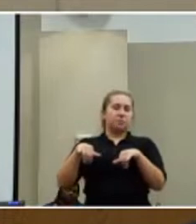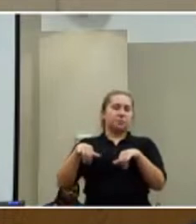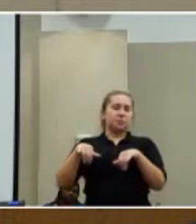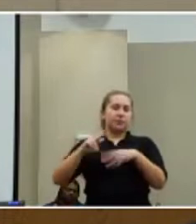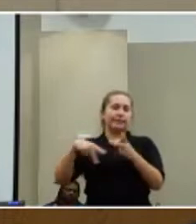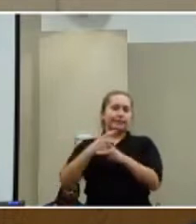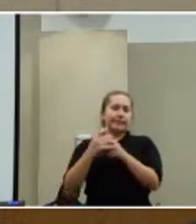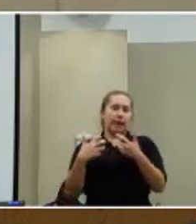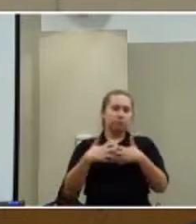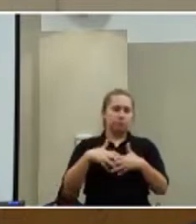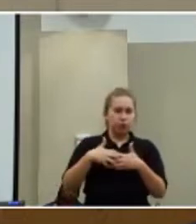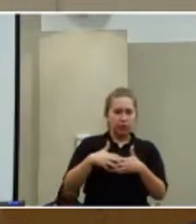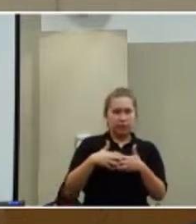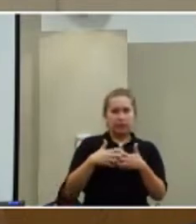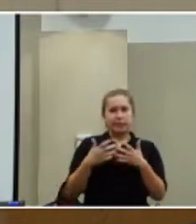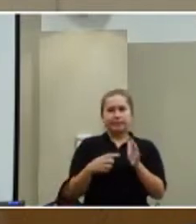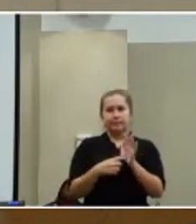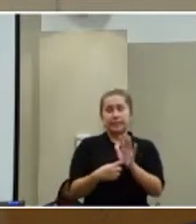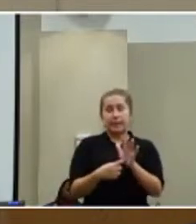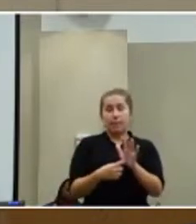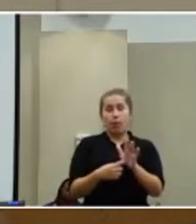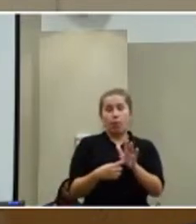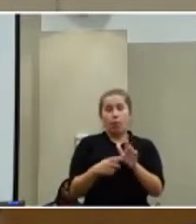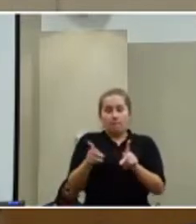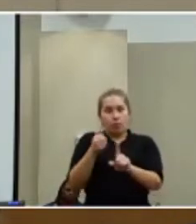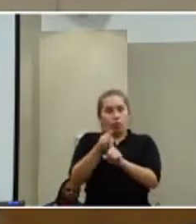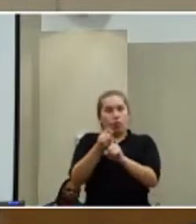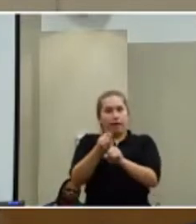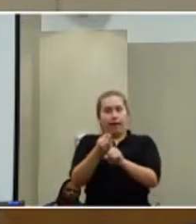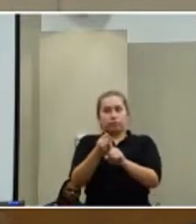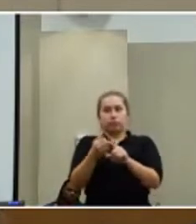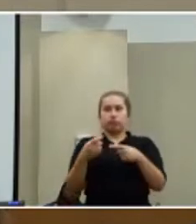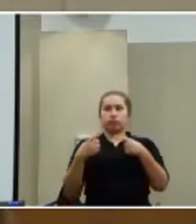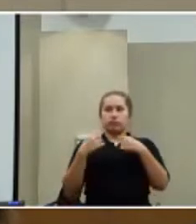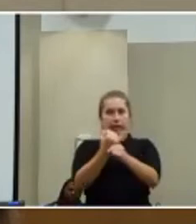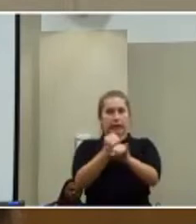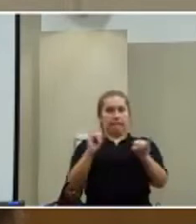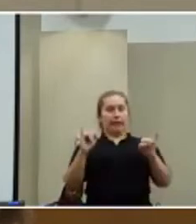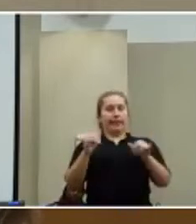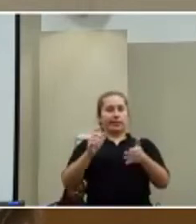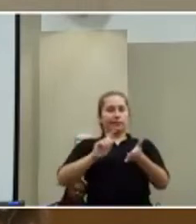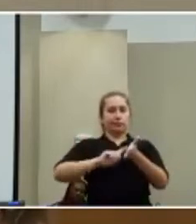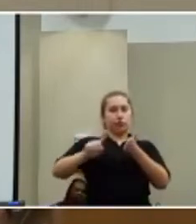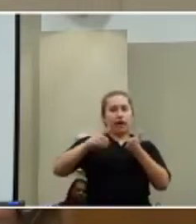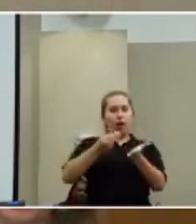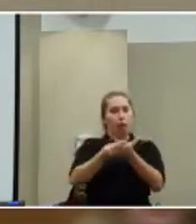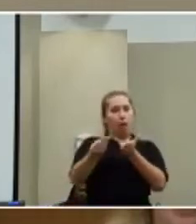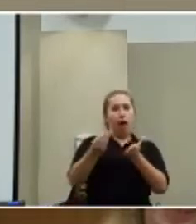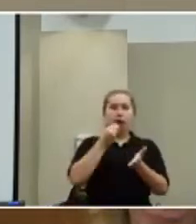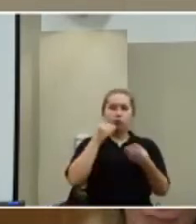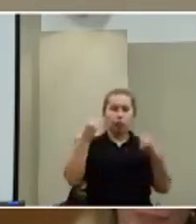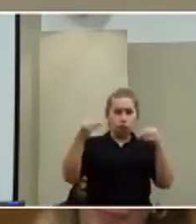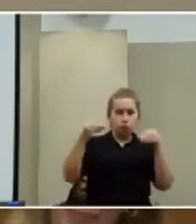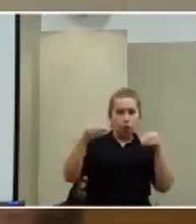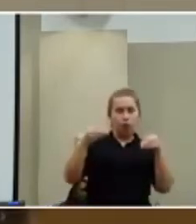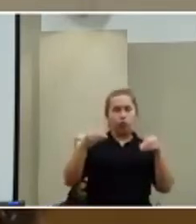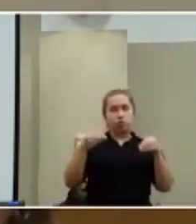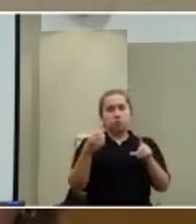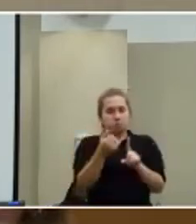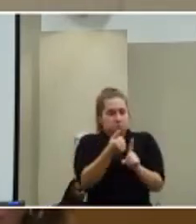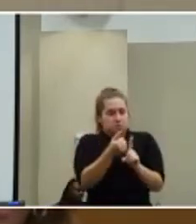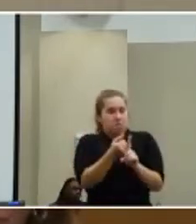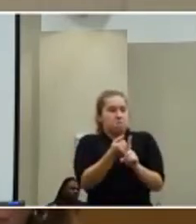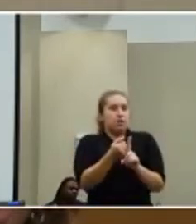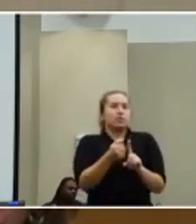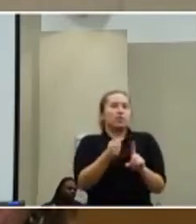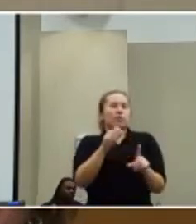The machines that enable people to independently check out of grocery stores and scan their products. Those are